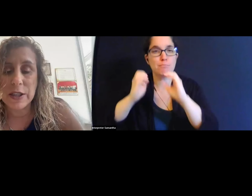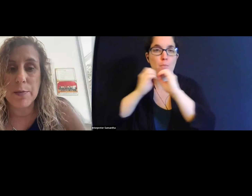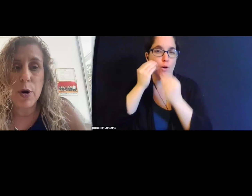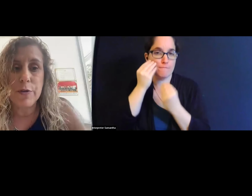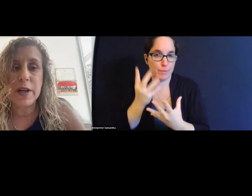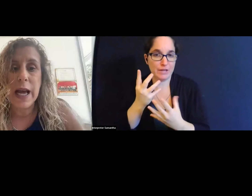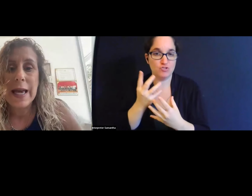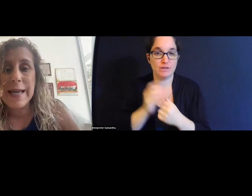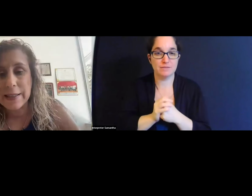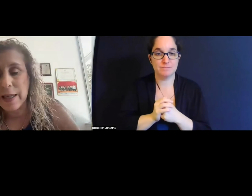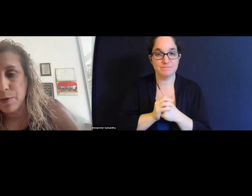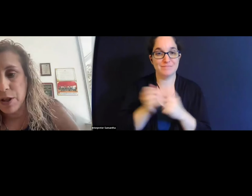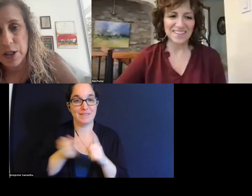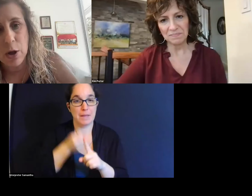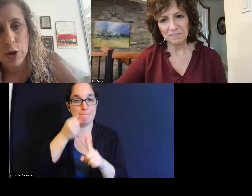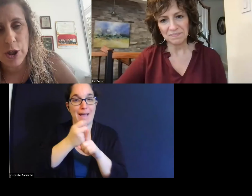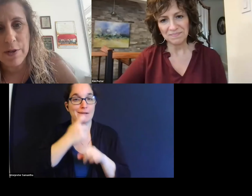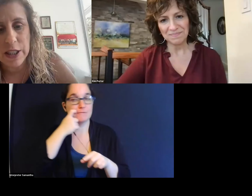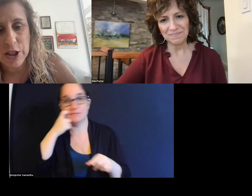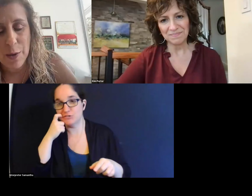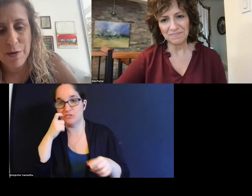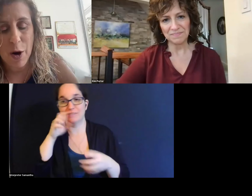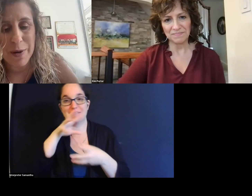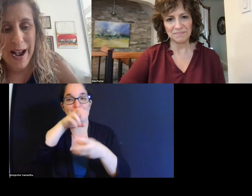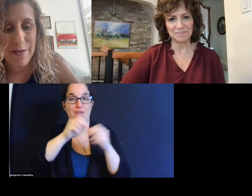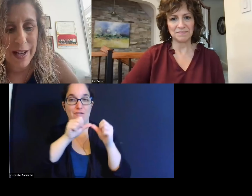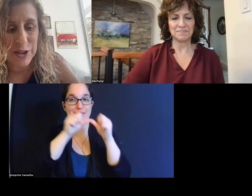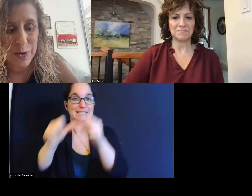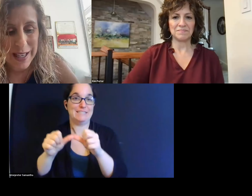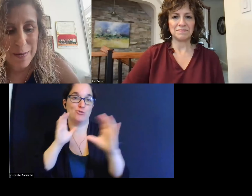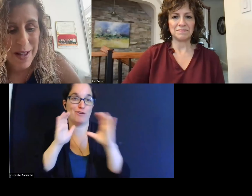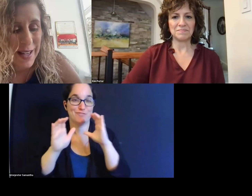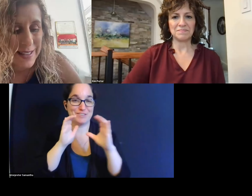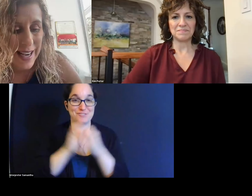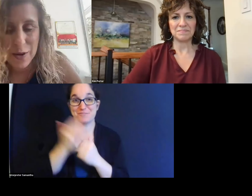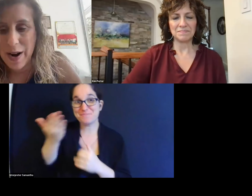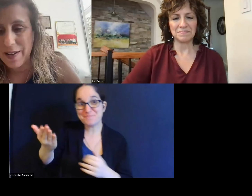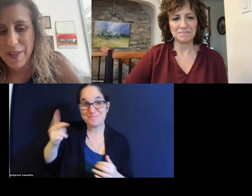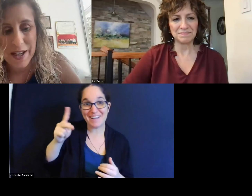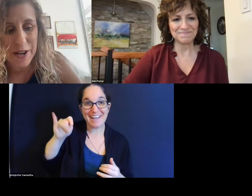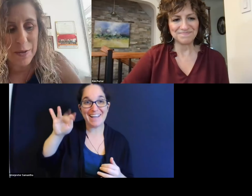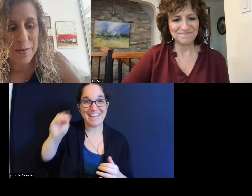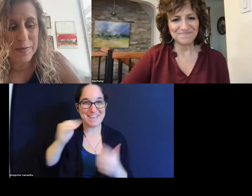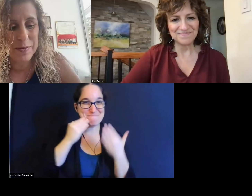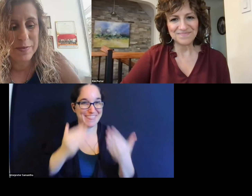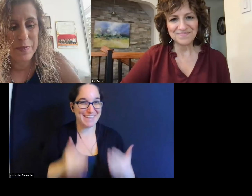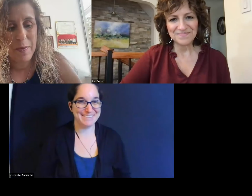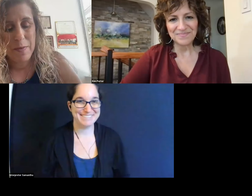So I think it's a perfect next step to this larger conversation that we've all been having. So Kim, take it away and thank